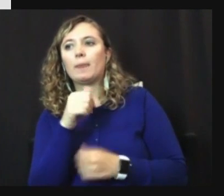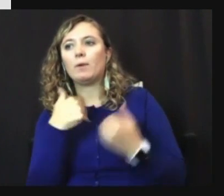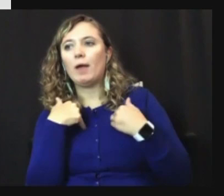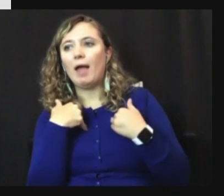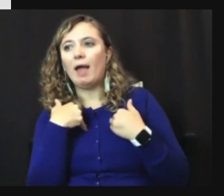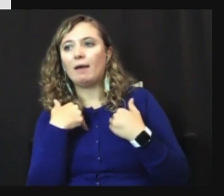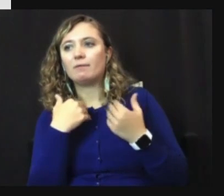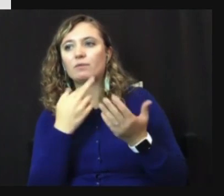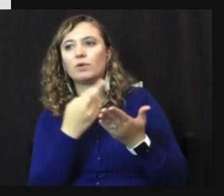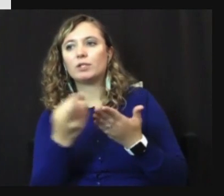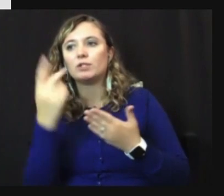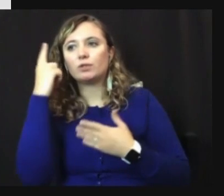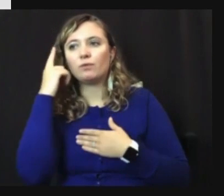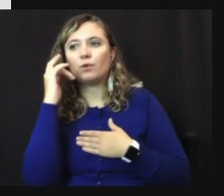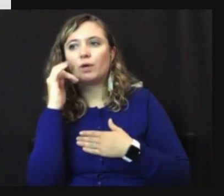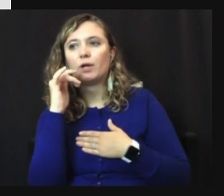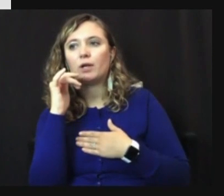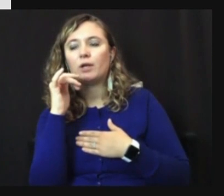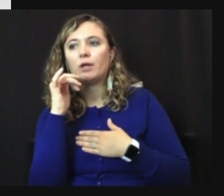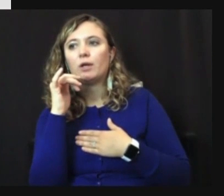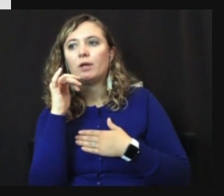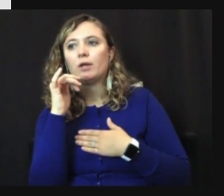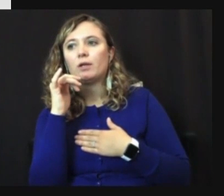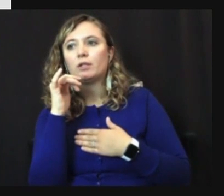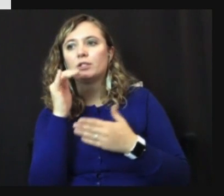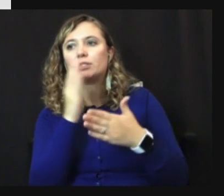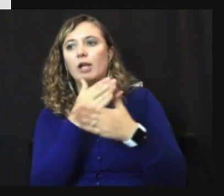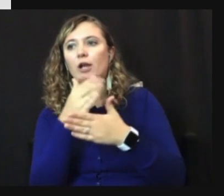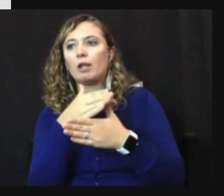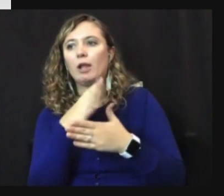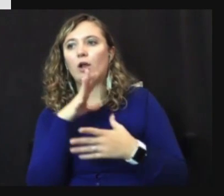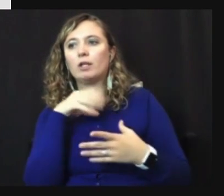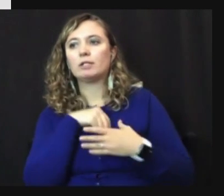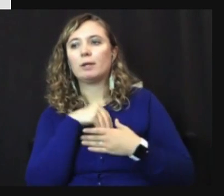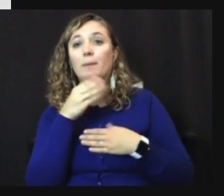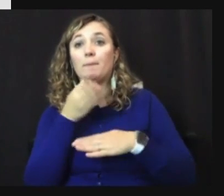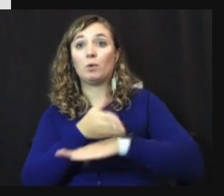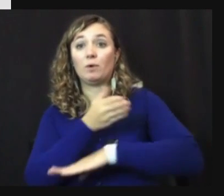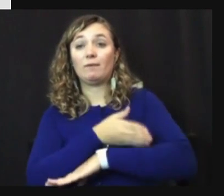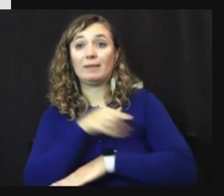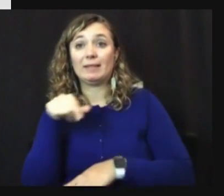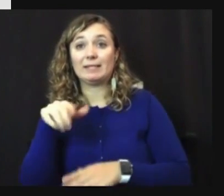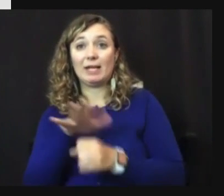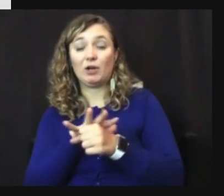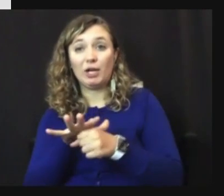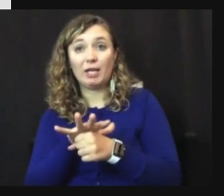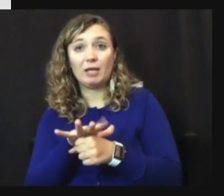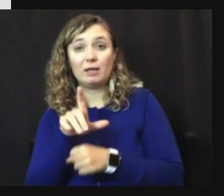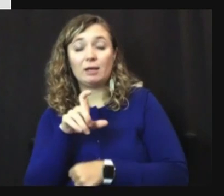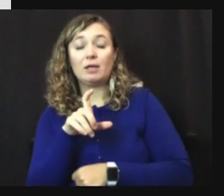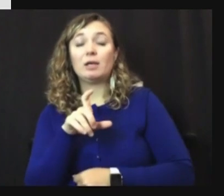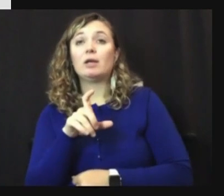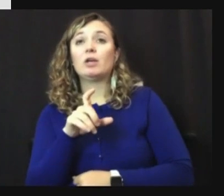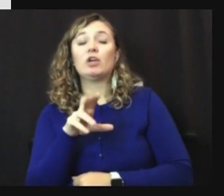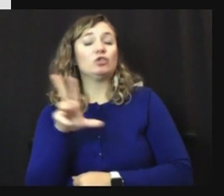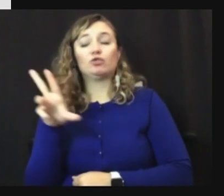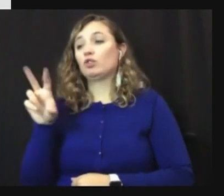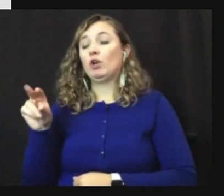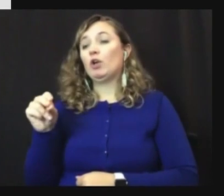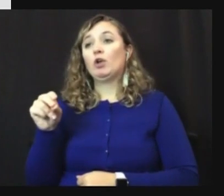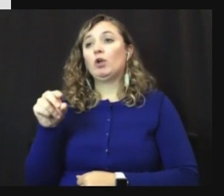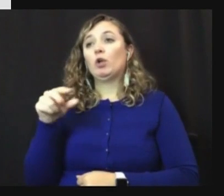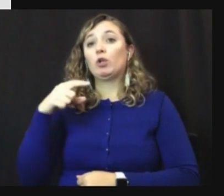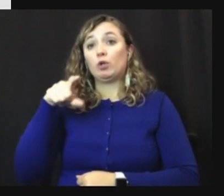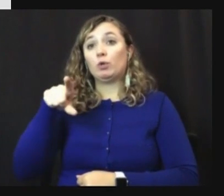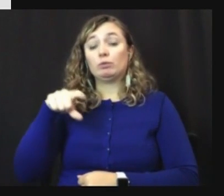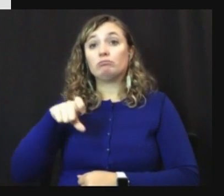I don't. Because all of these are things that we need to have accommodated. So, so with shifting,